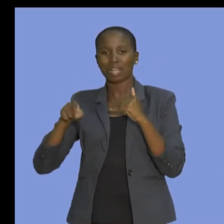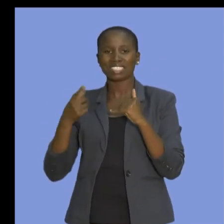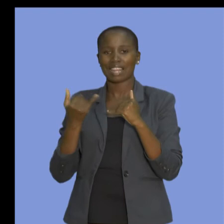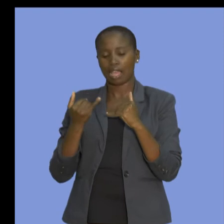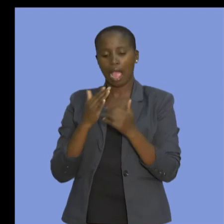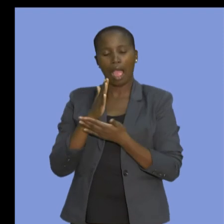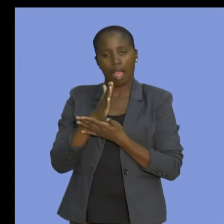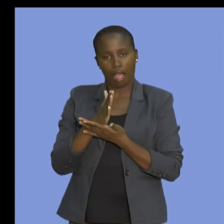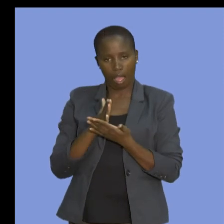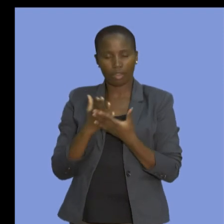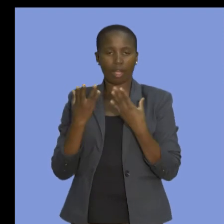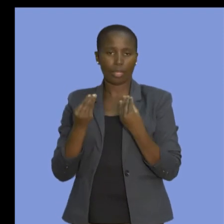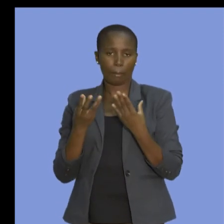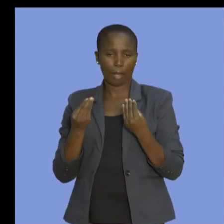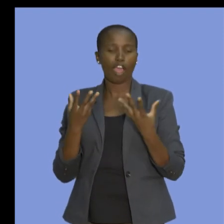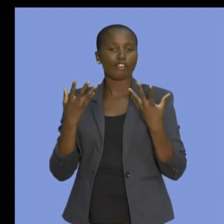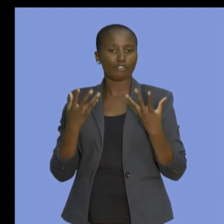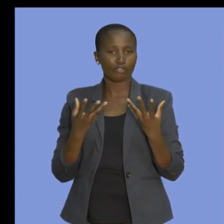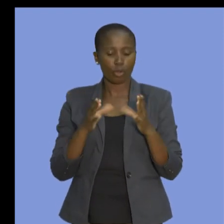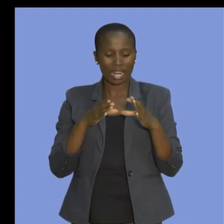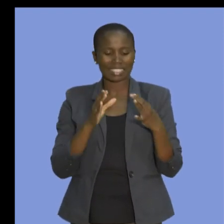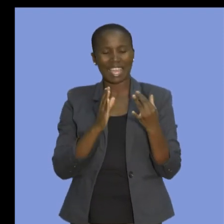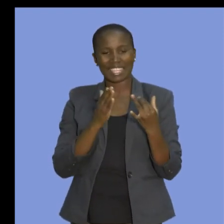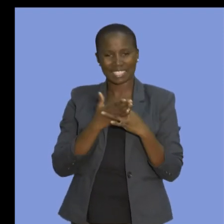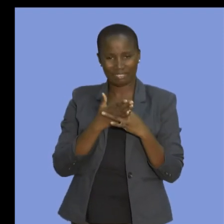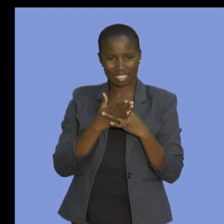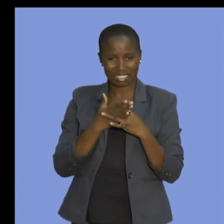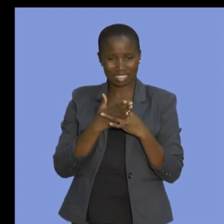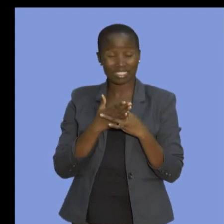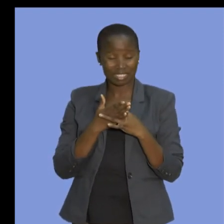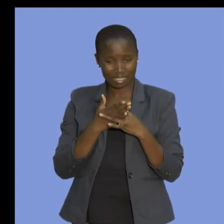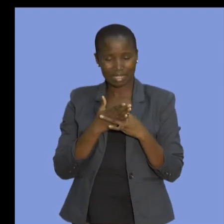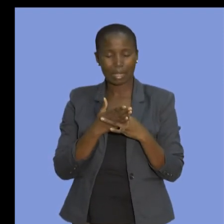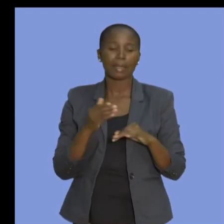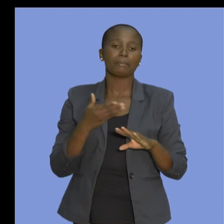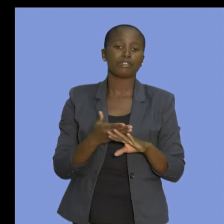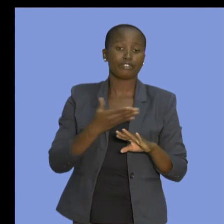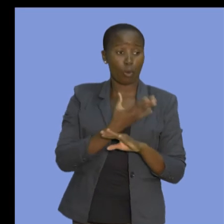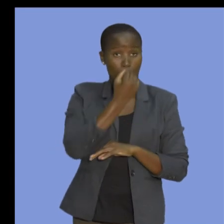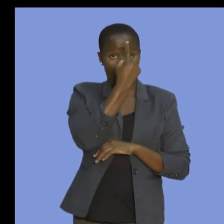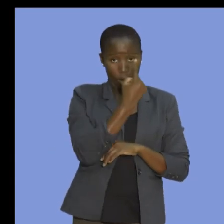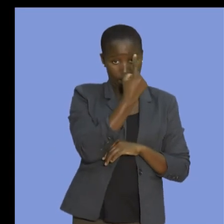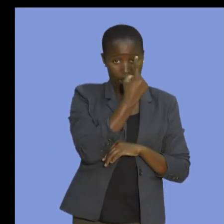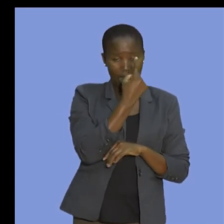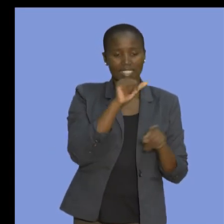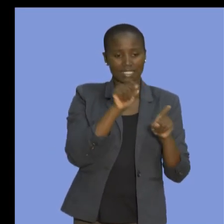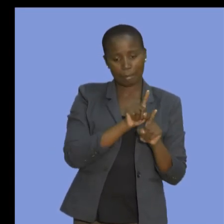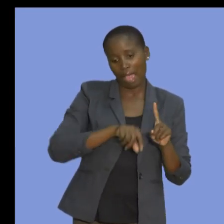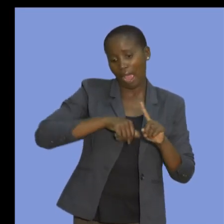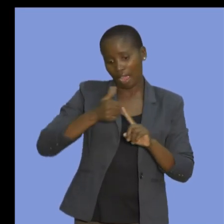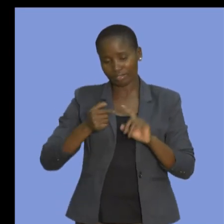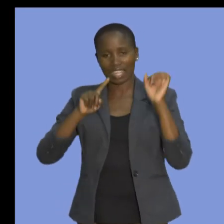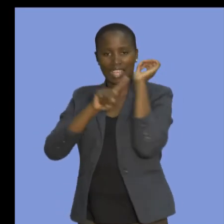the class interval before the first interval and after the last